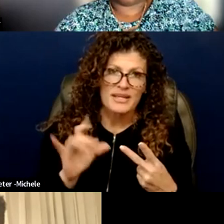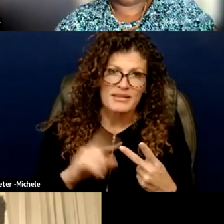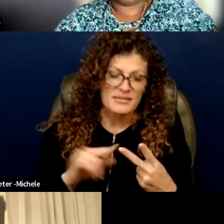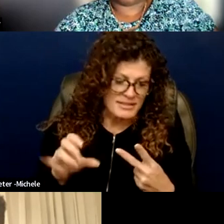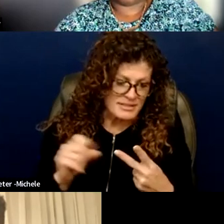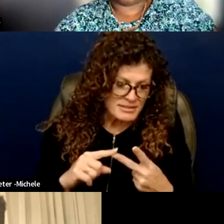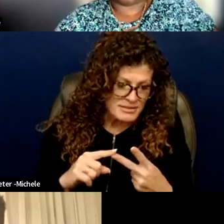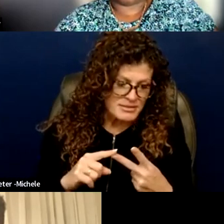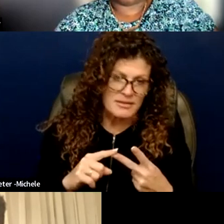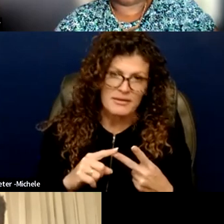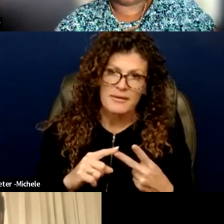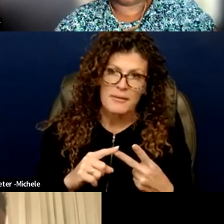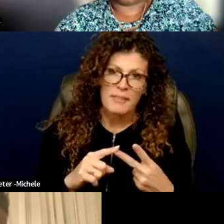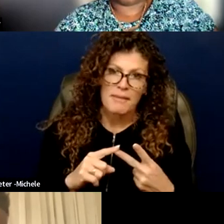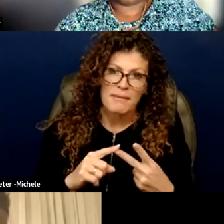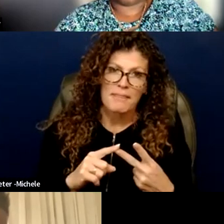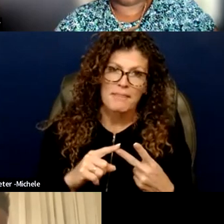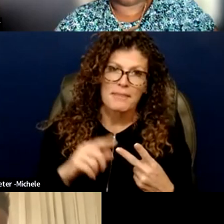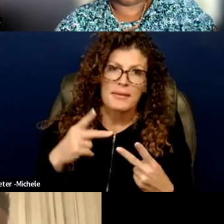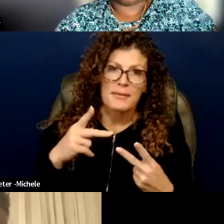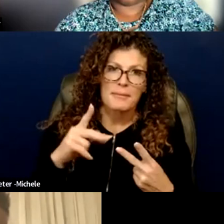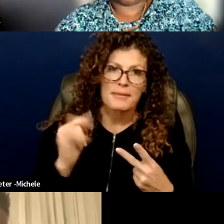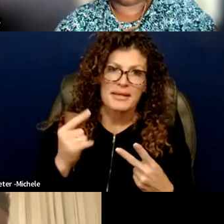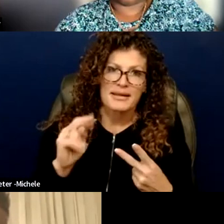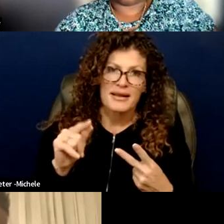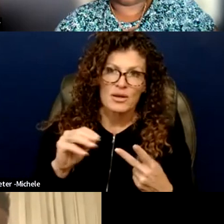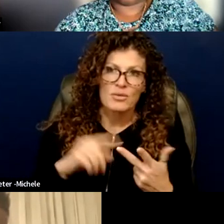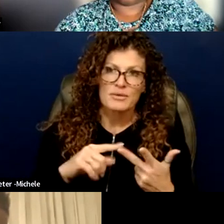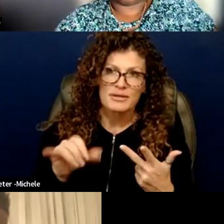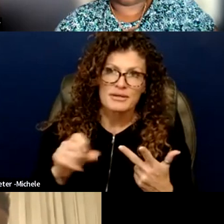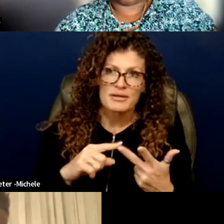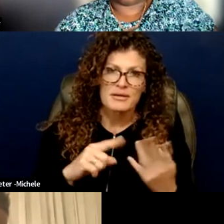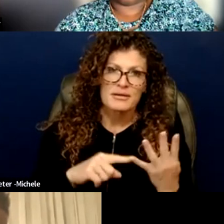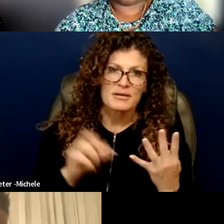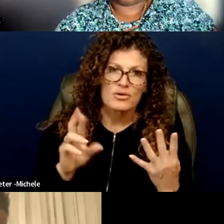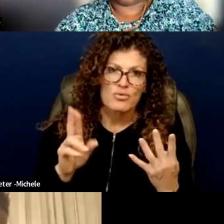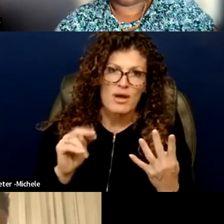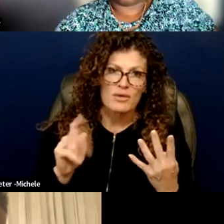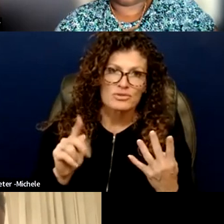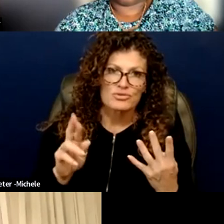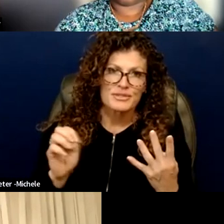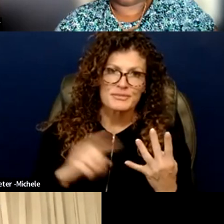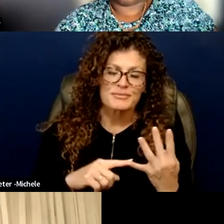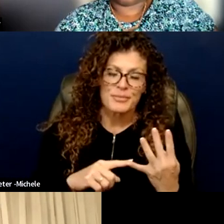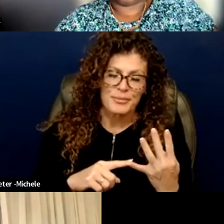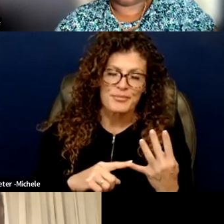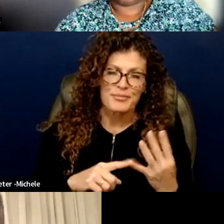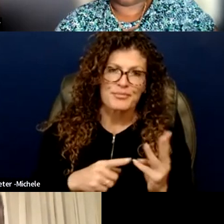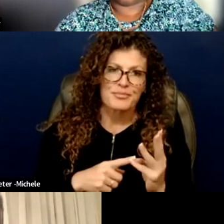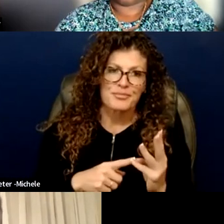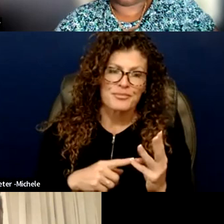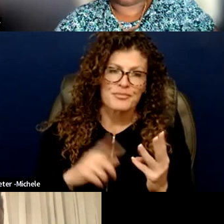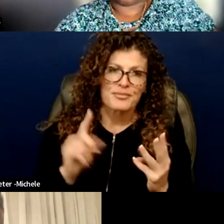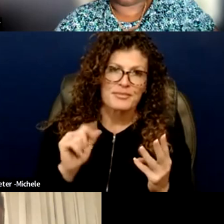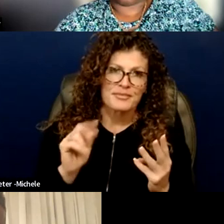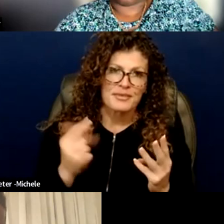Yes. Dr. Pignato? Yes. Mr. Roundtree? Yes. Ms.